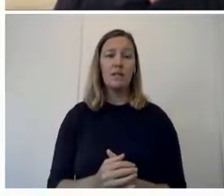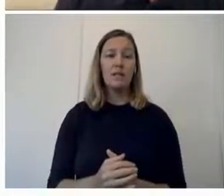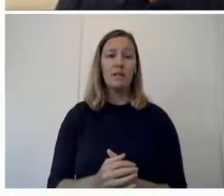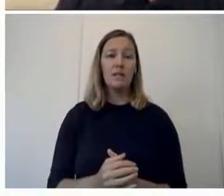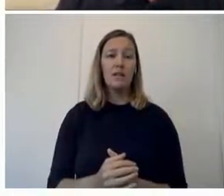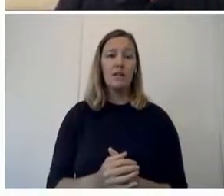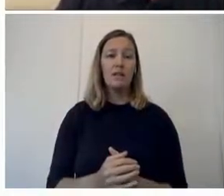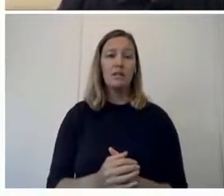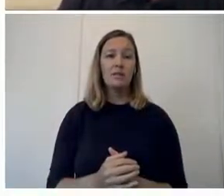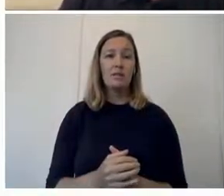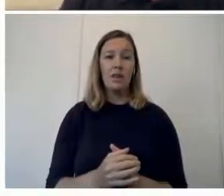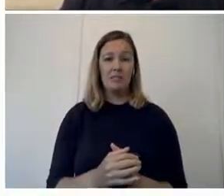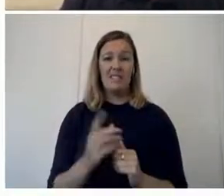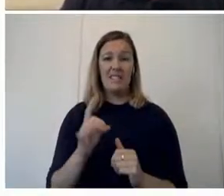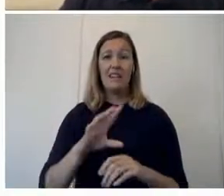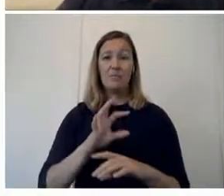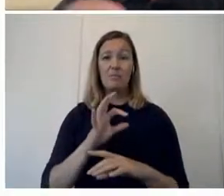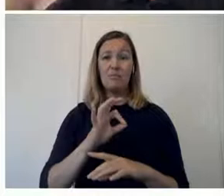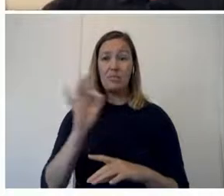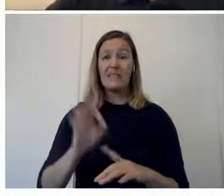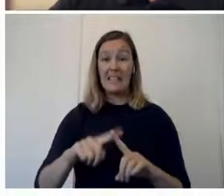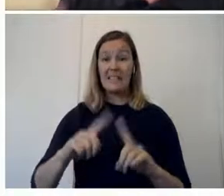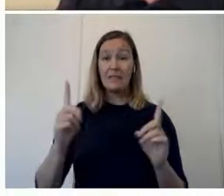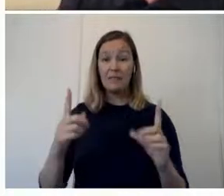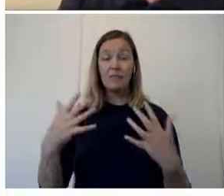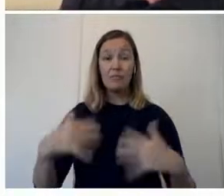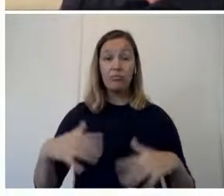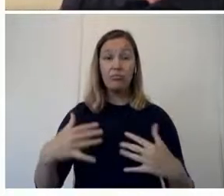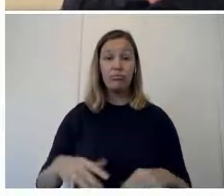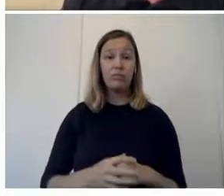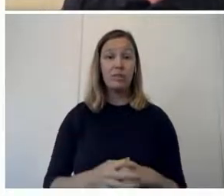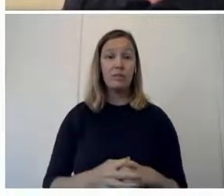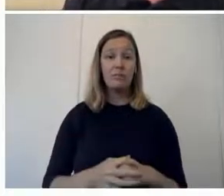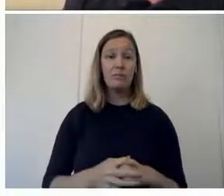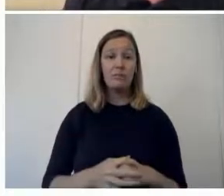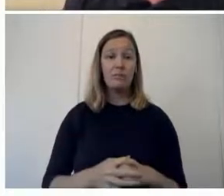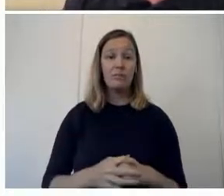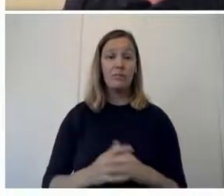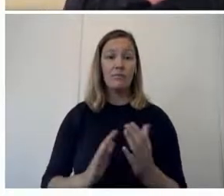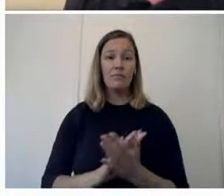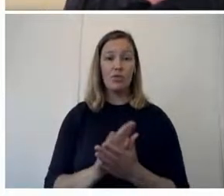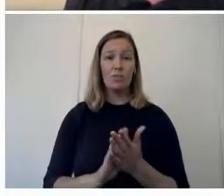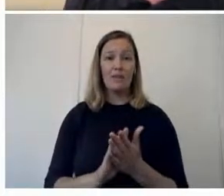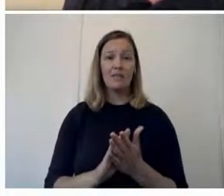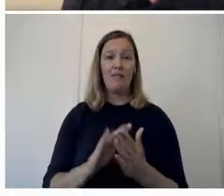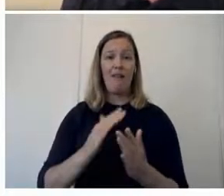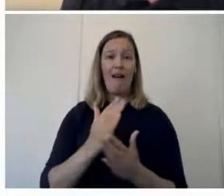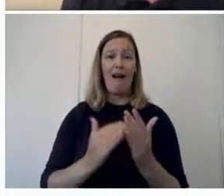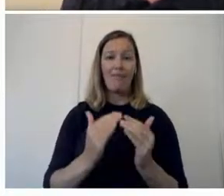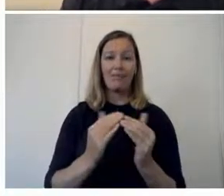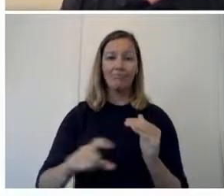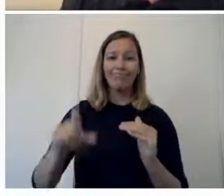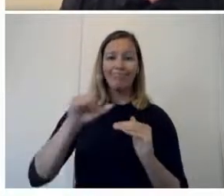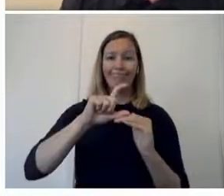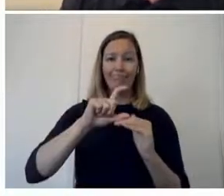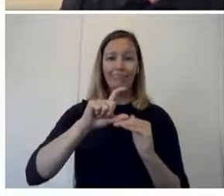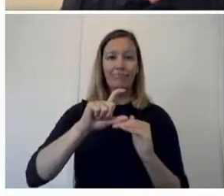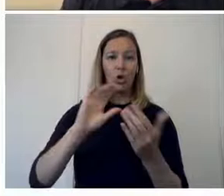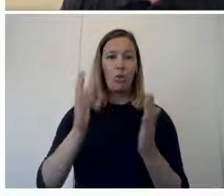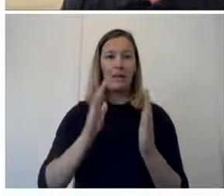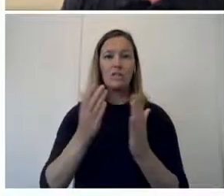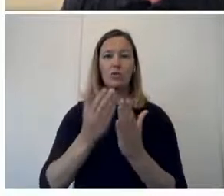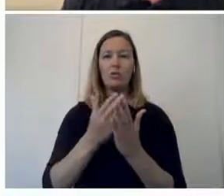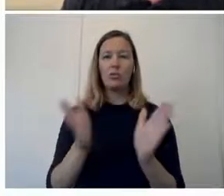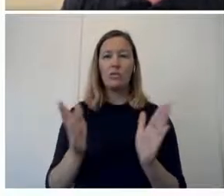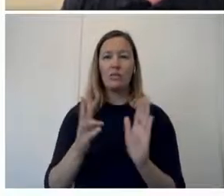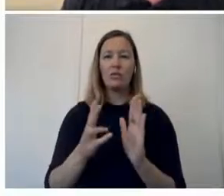of it. that's half as much again as the rest of New Zealand. And the